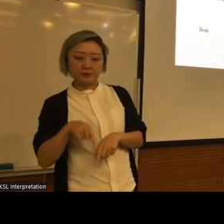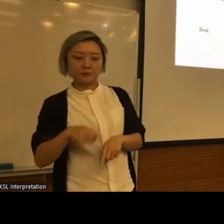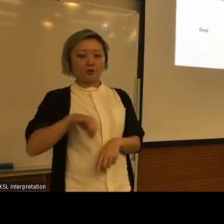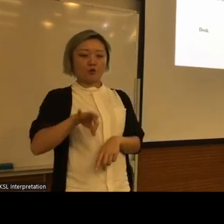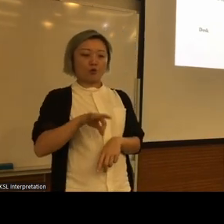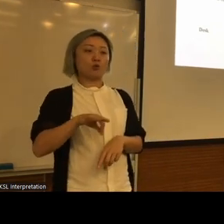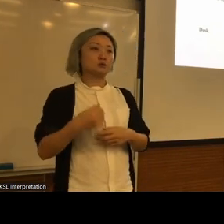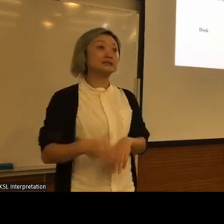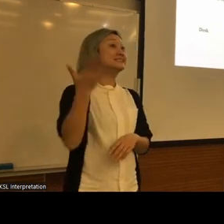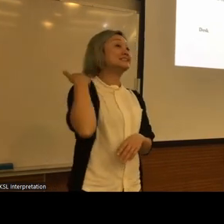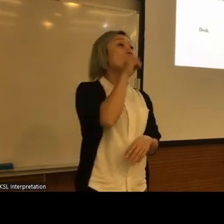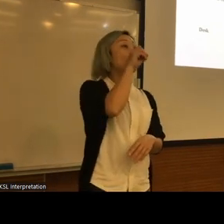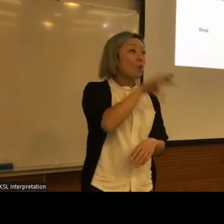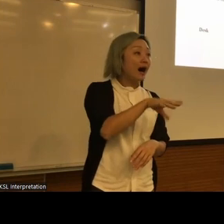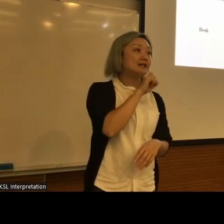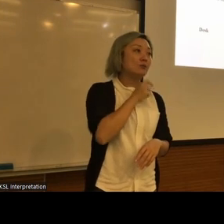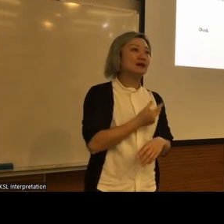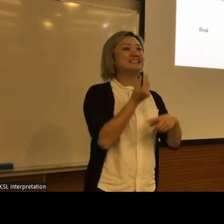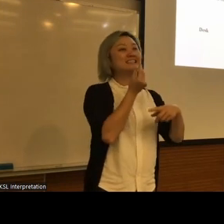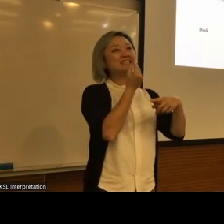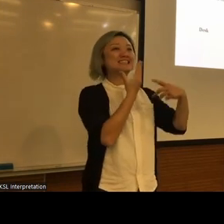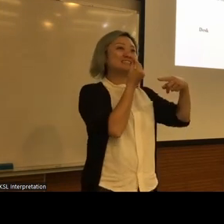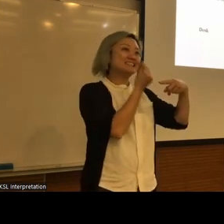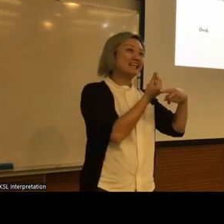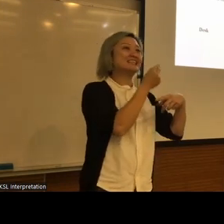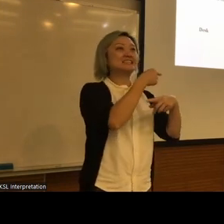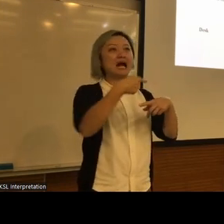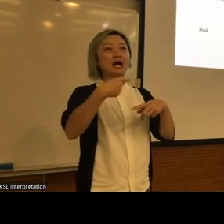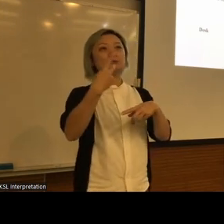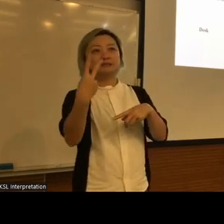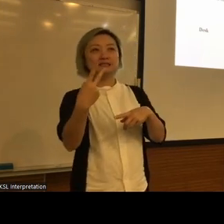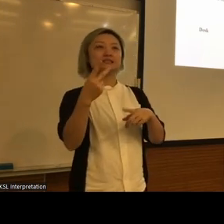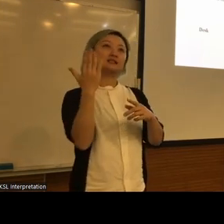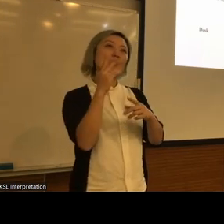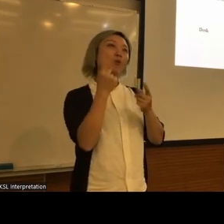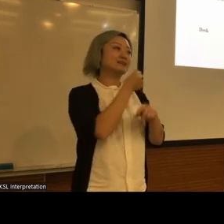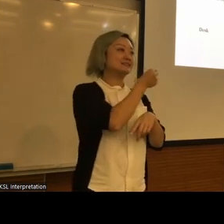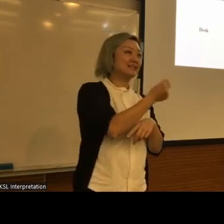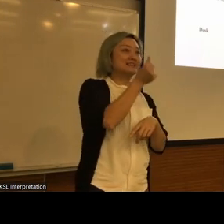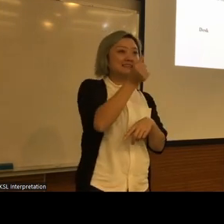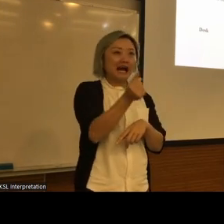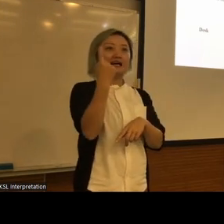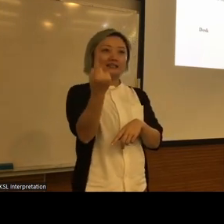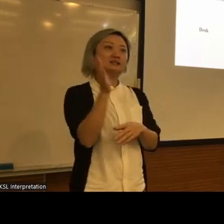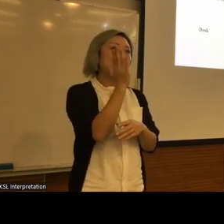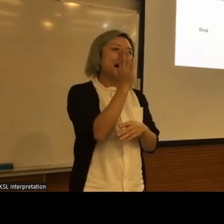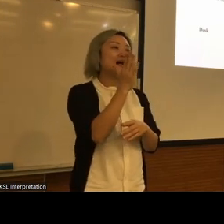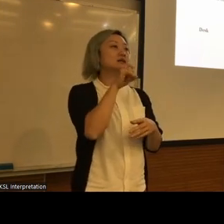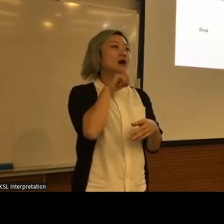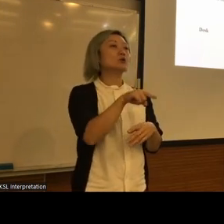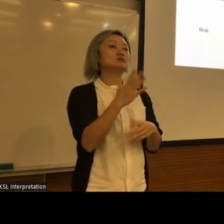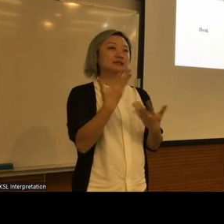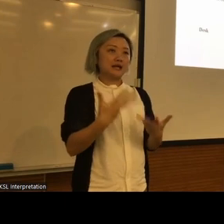think perhaps 3 or 4 plus or minus 2 chunks of information, a maximum. And what happens